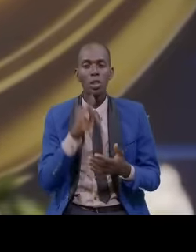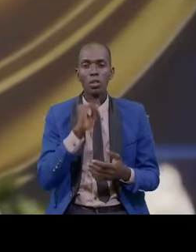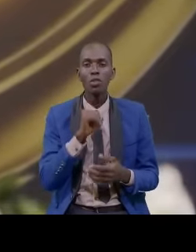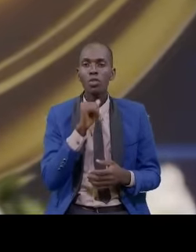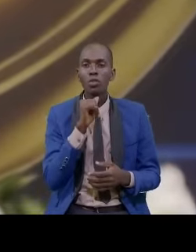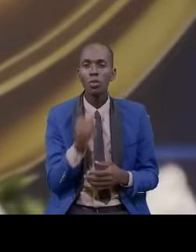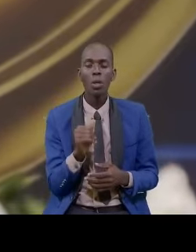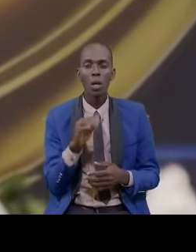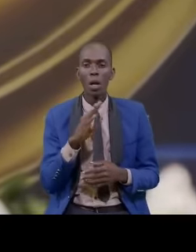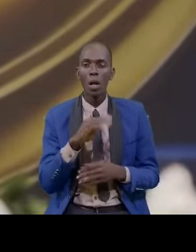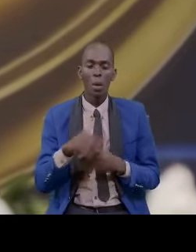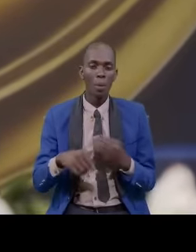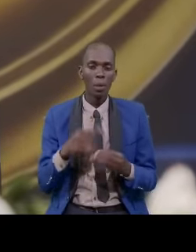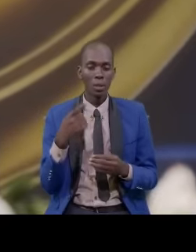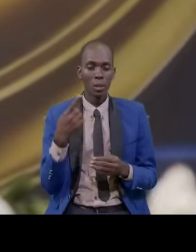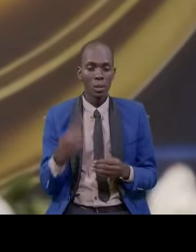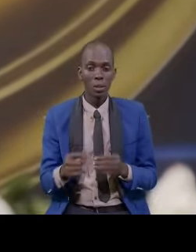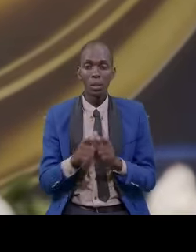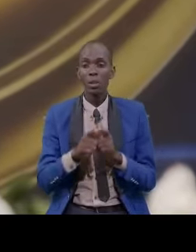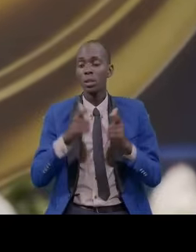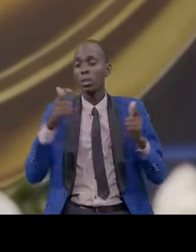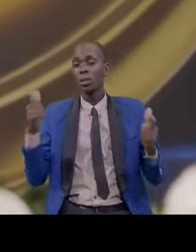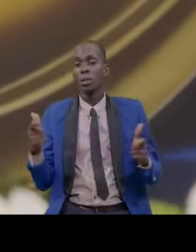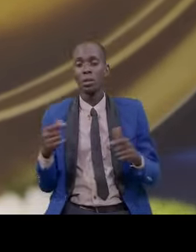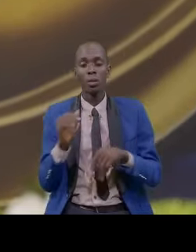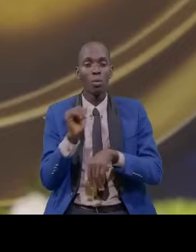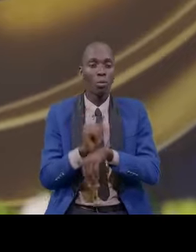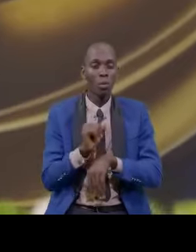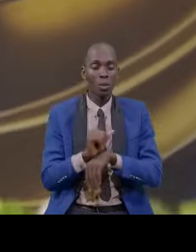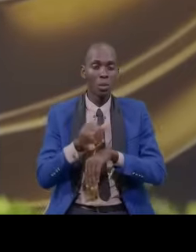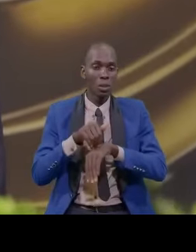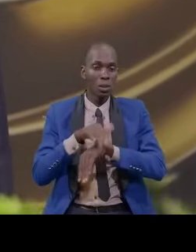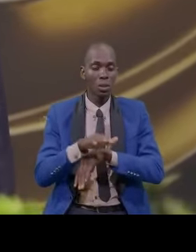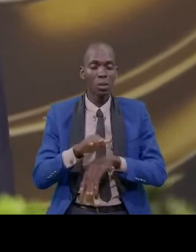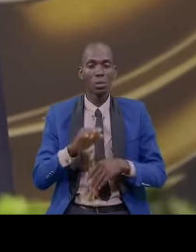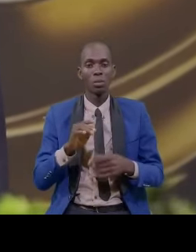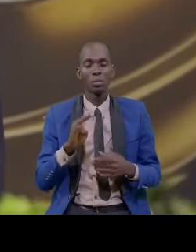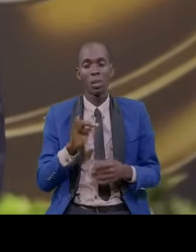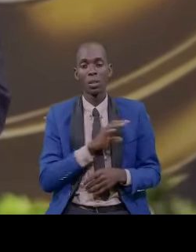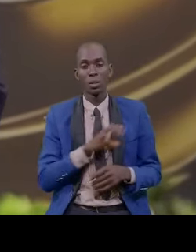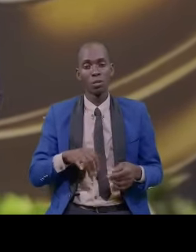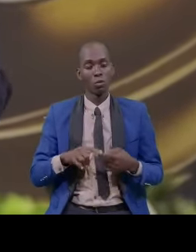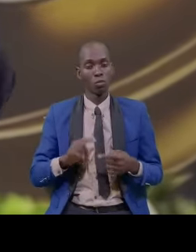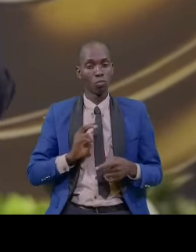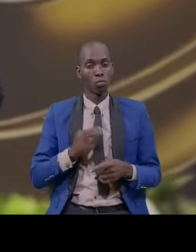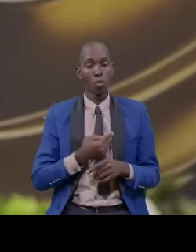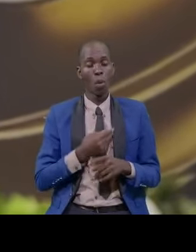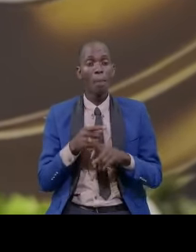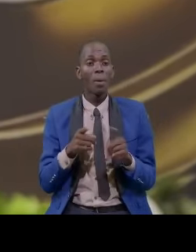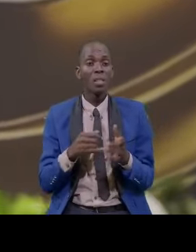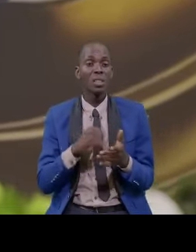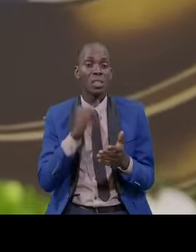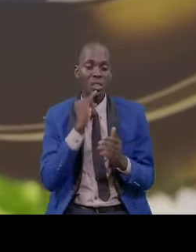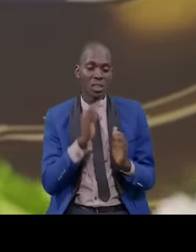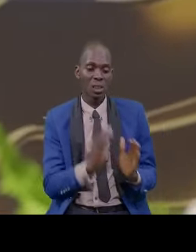such, but it's preparatory to the Great Commission. I need to tell